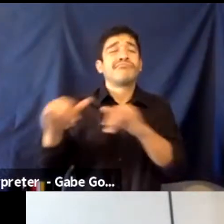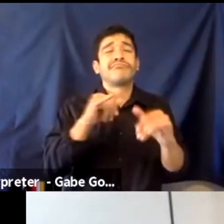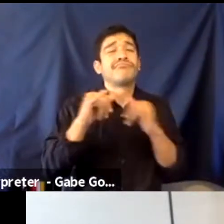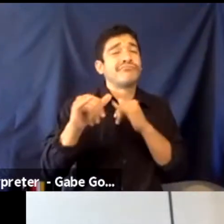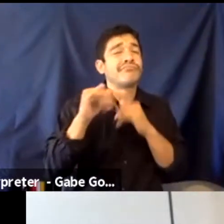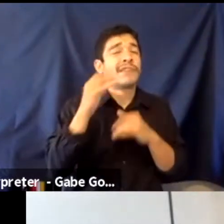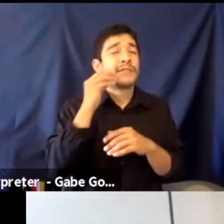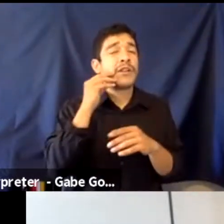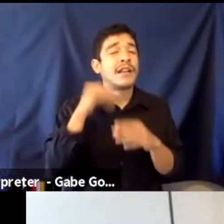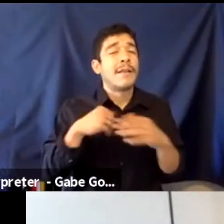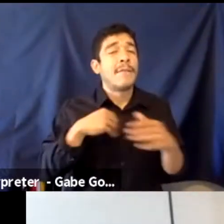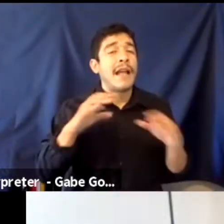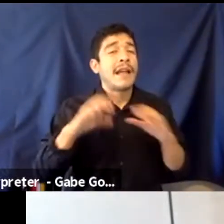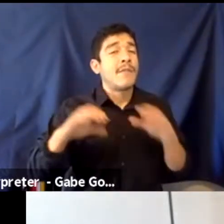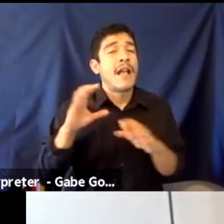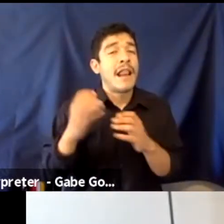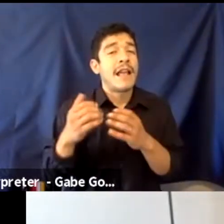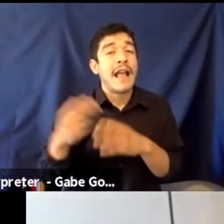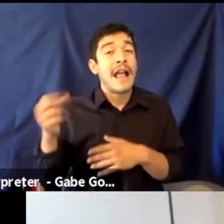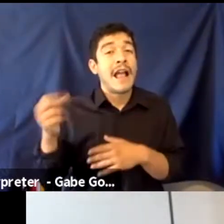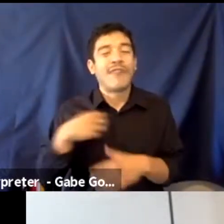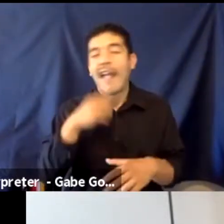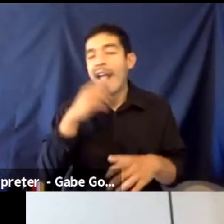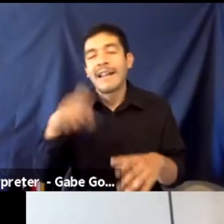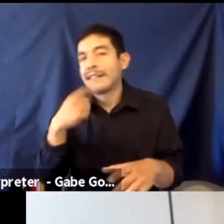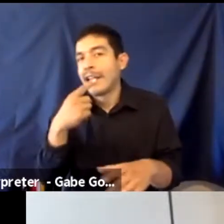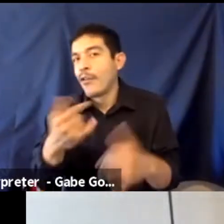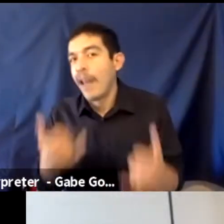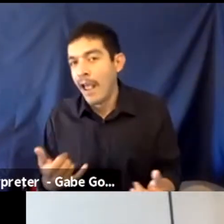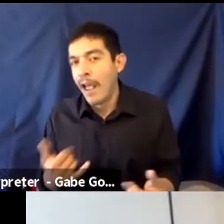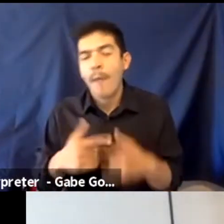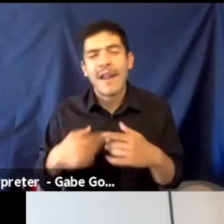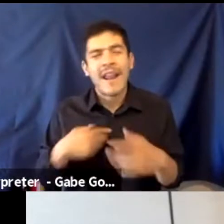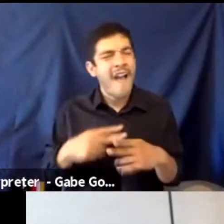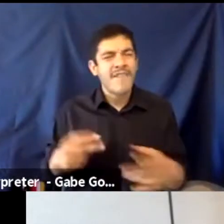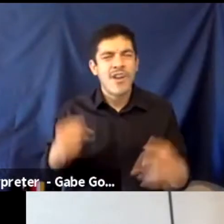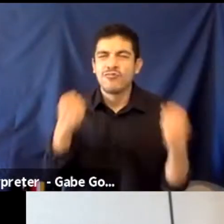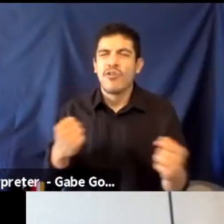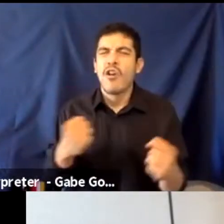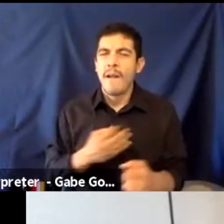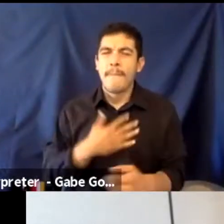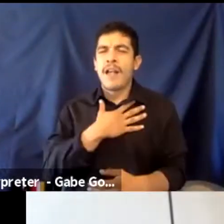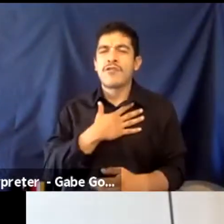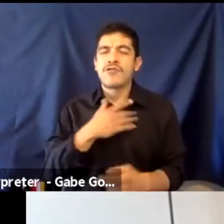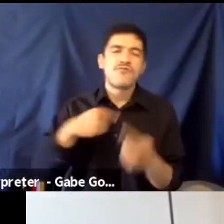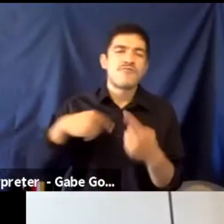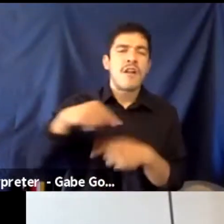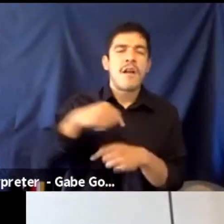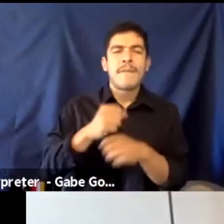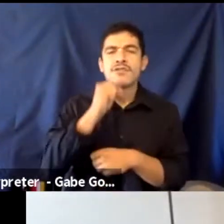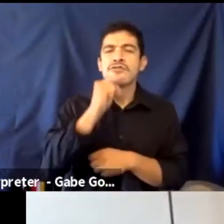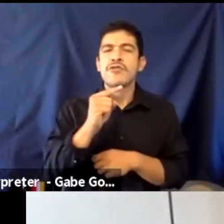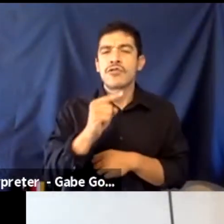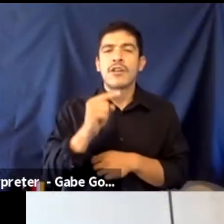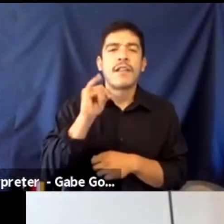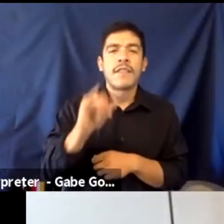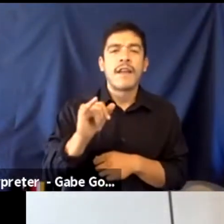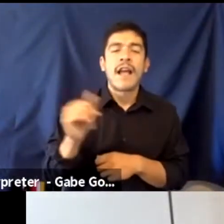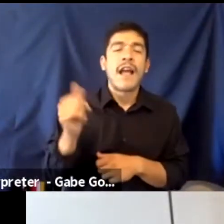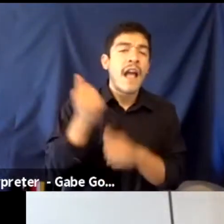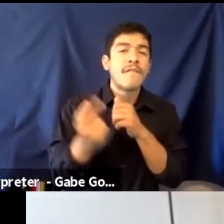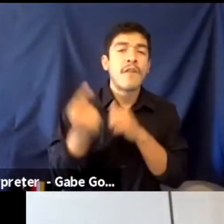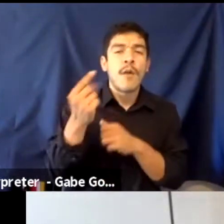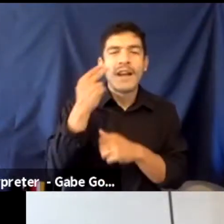chemistry class in high school. We don't have to go into that here, but have a really strong passion around making sure that everybody